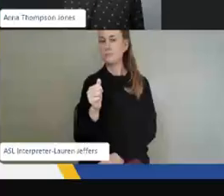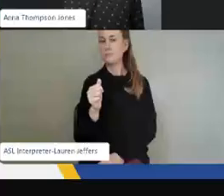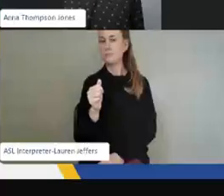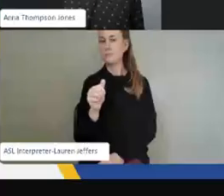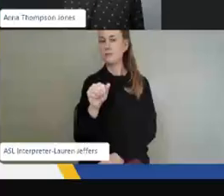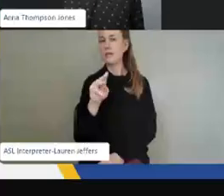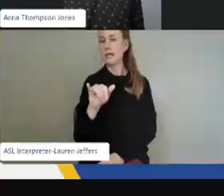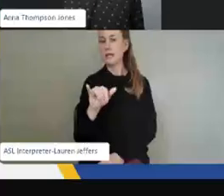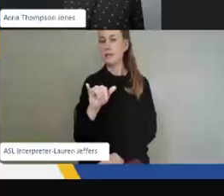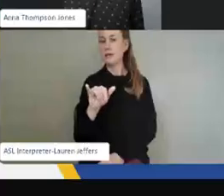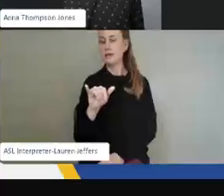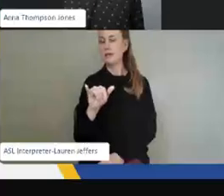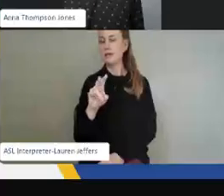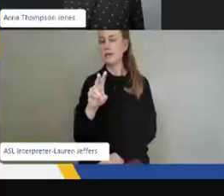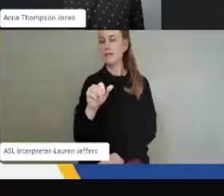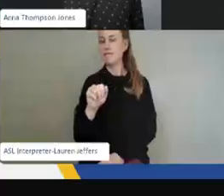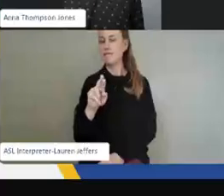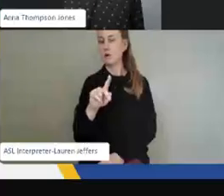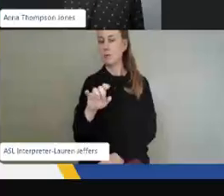This is Amy Browning Barble. I approve.